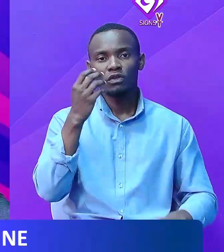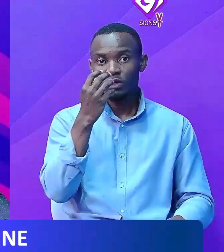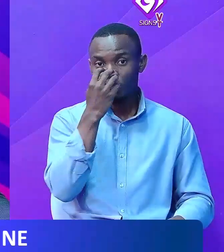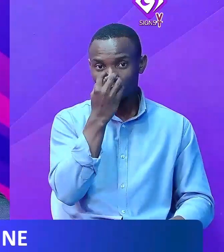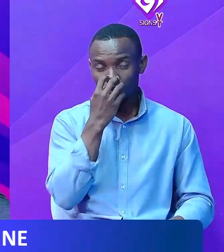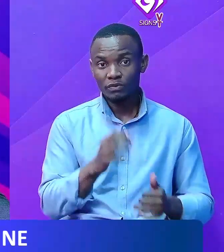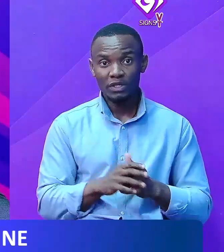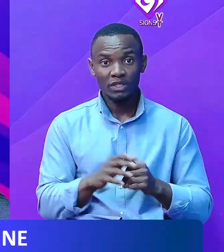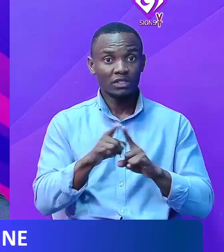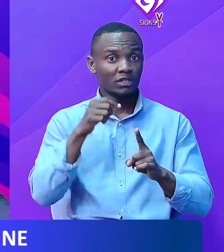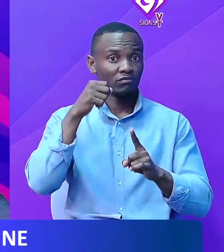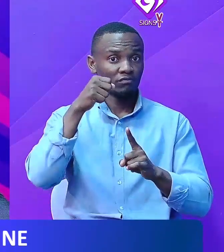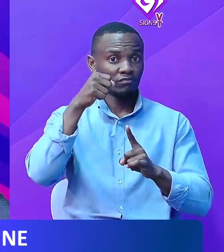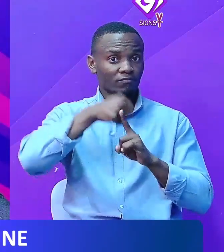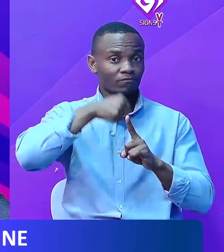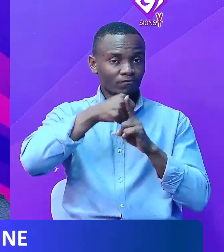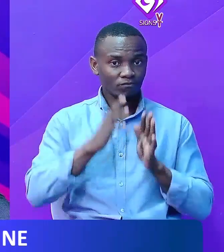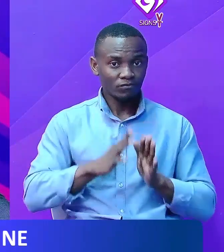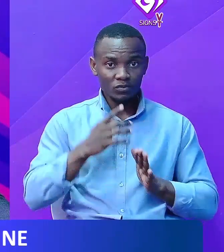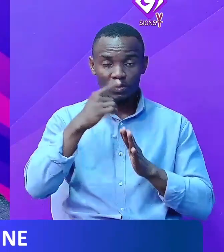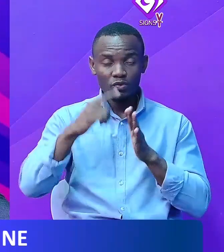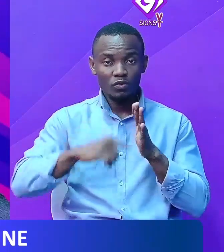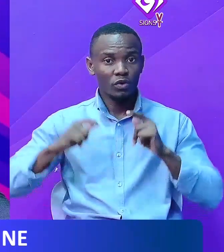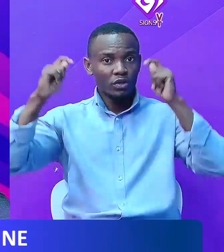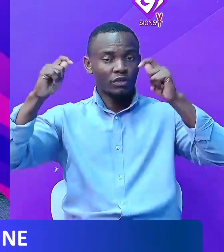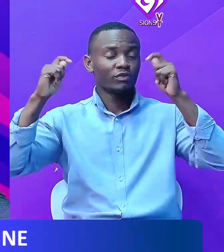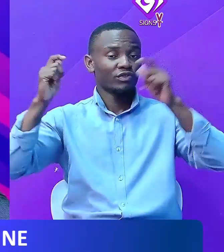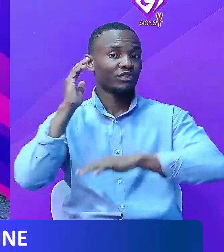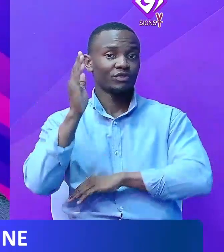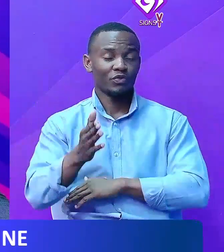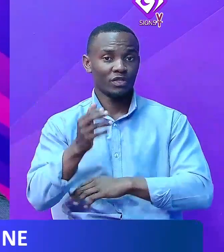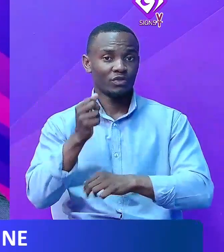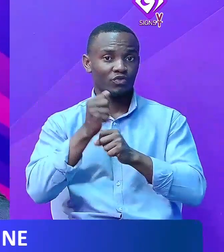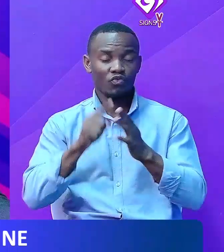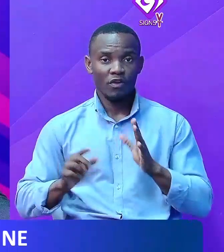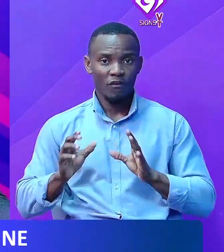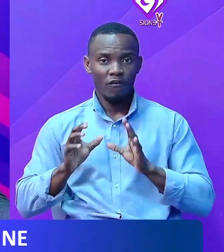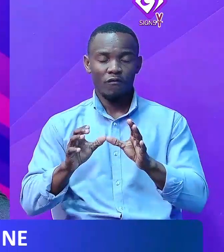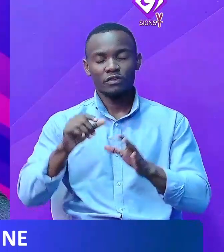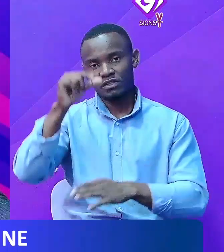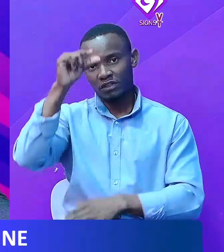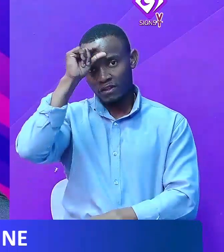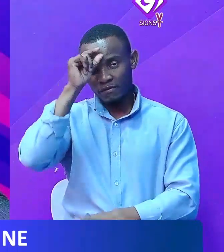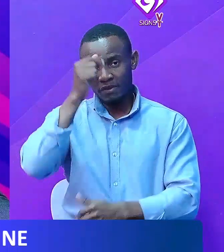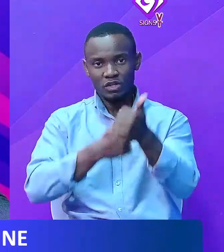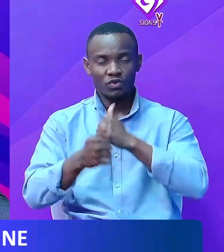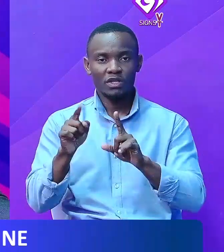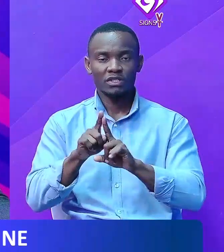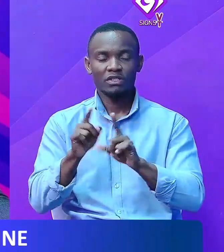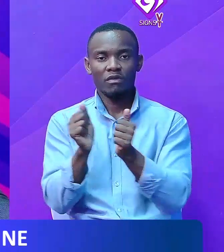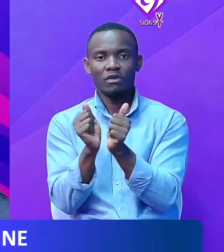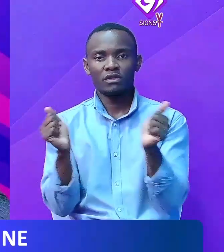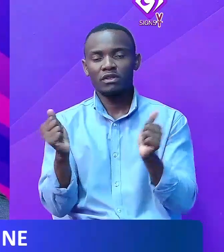they will lead demonstrations across the country to pressure the government to act and save the two. Also,